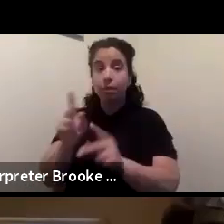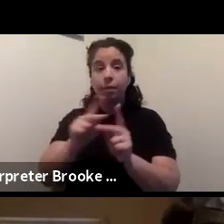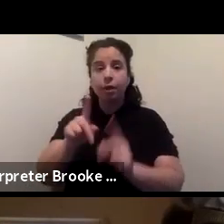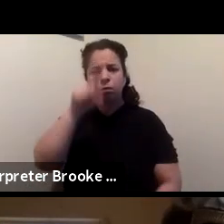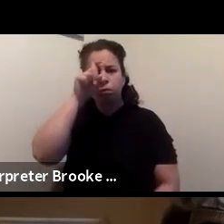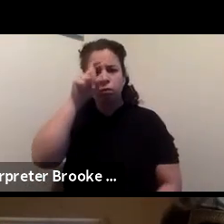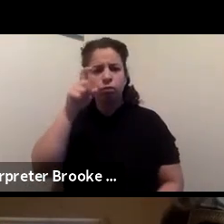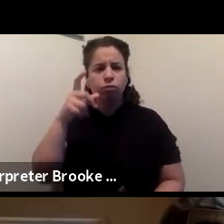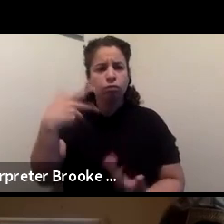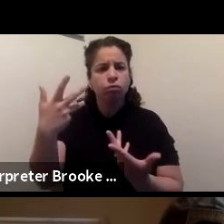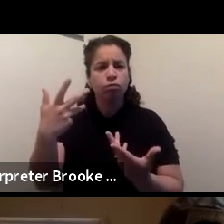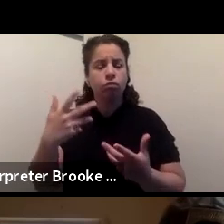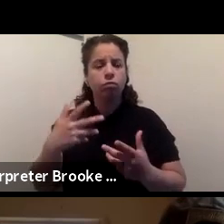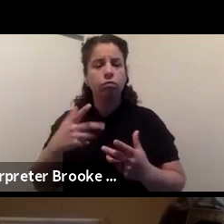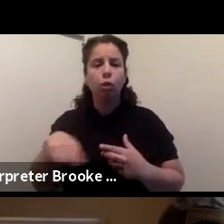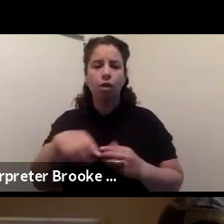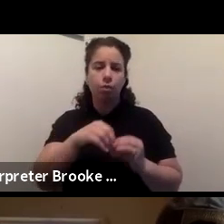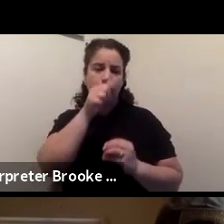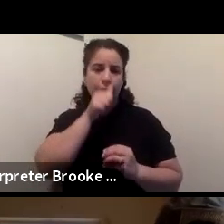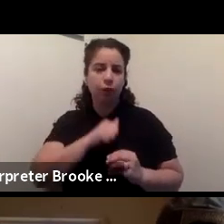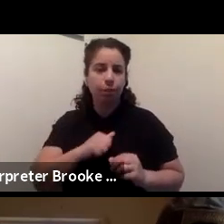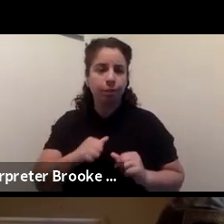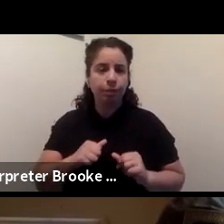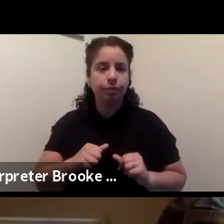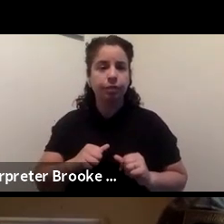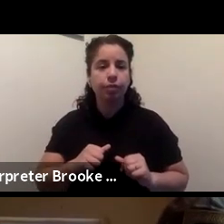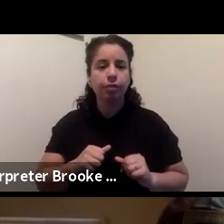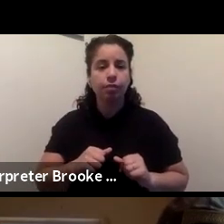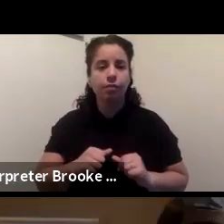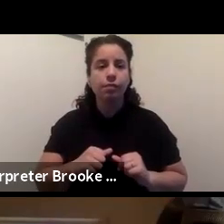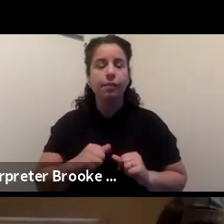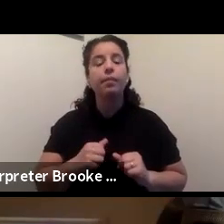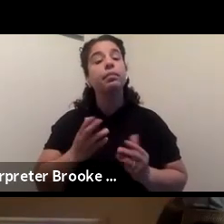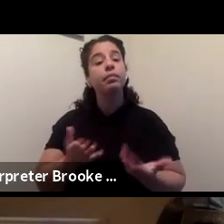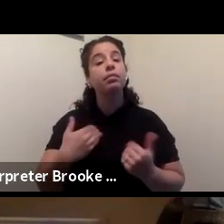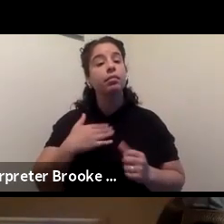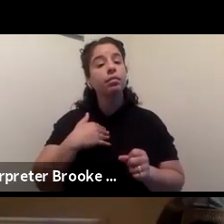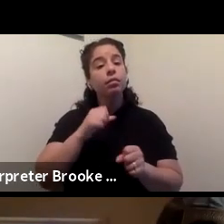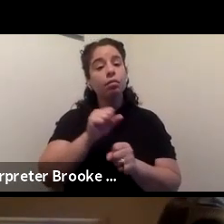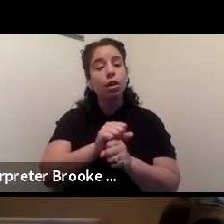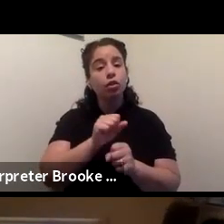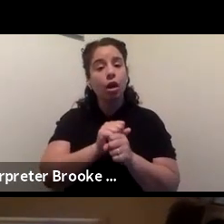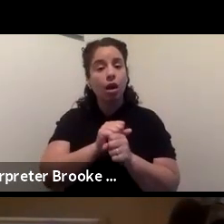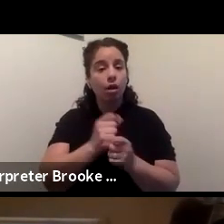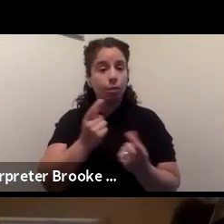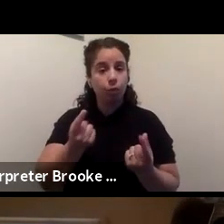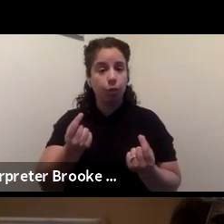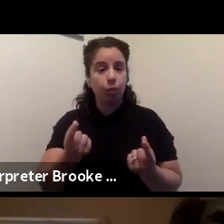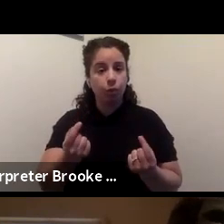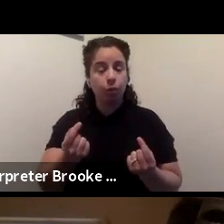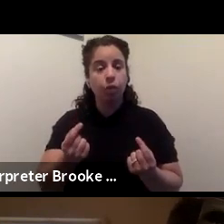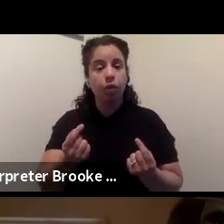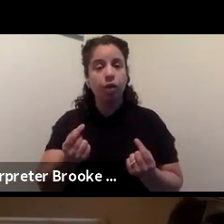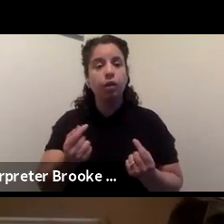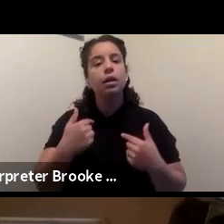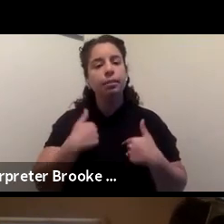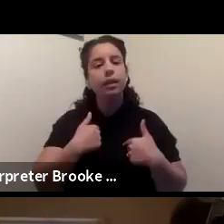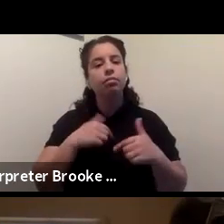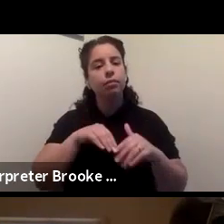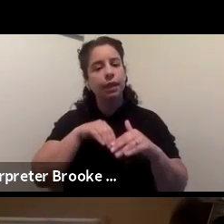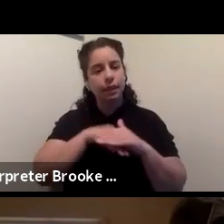So my day job, full-time day job, is working as an